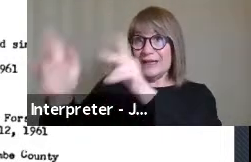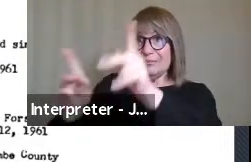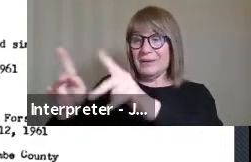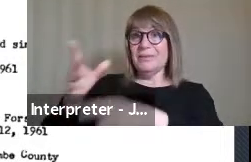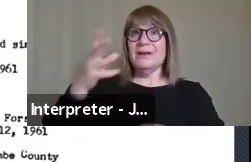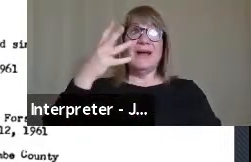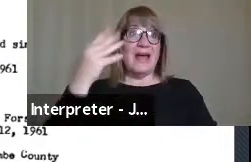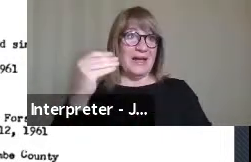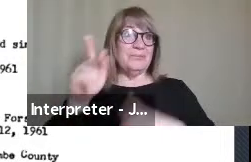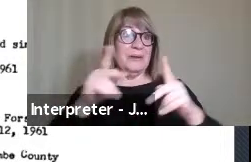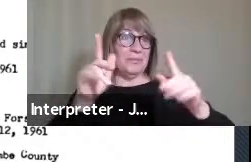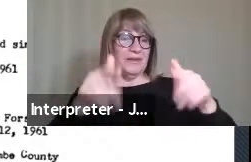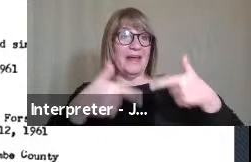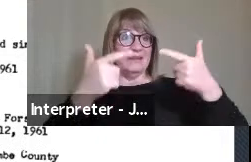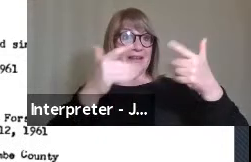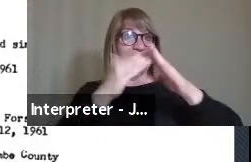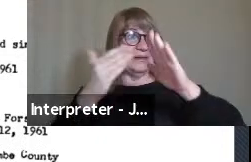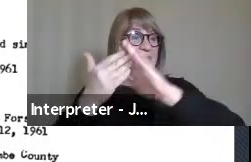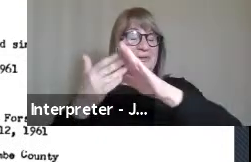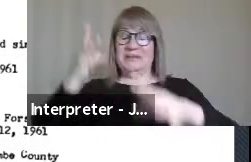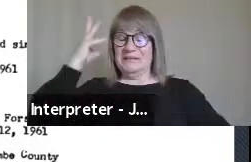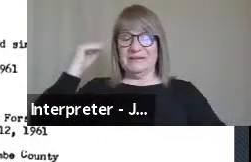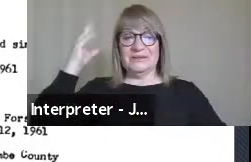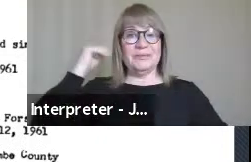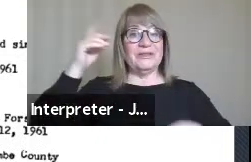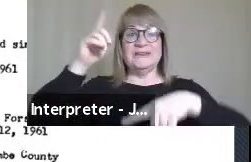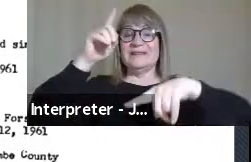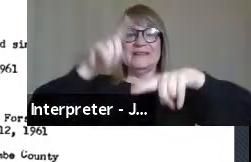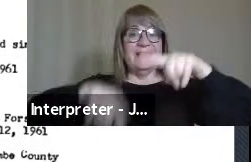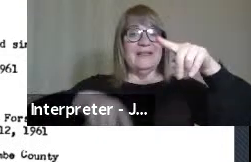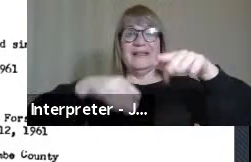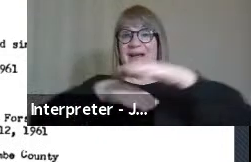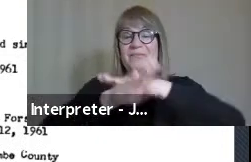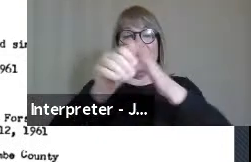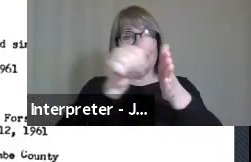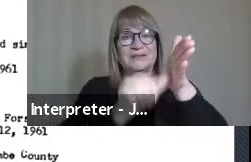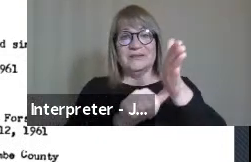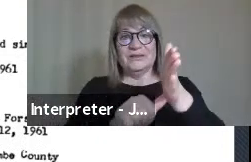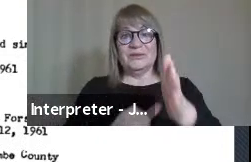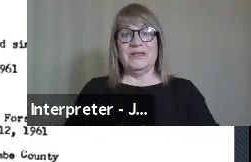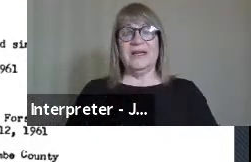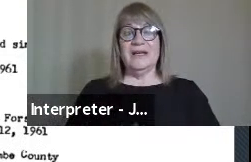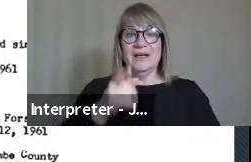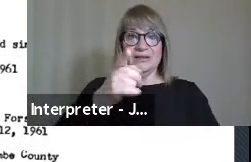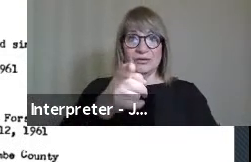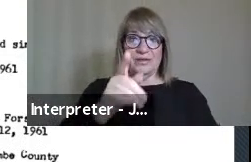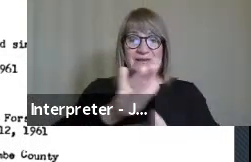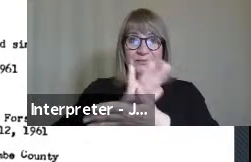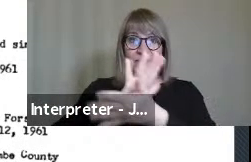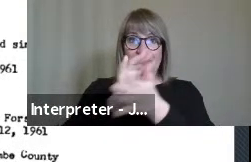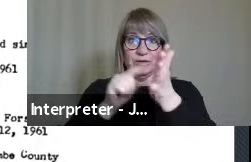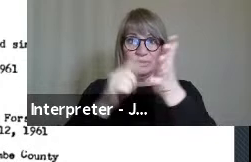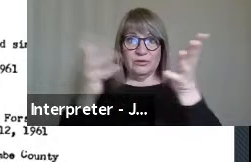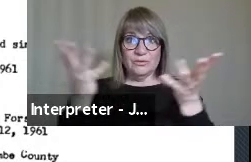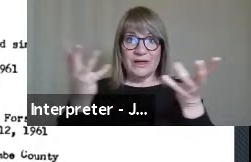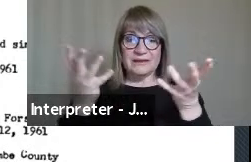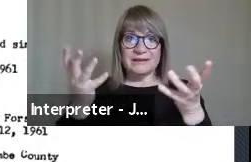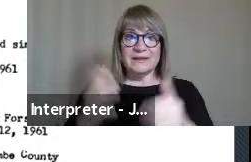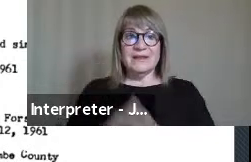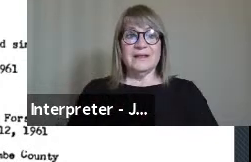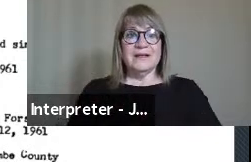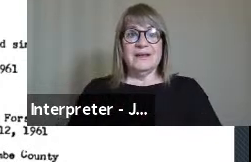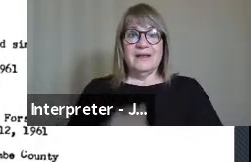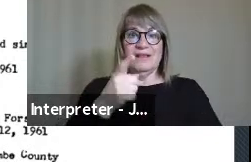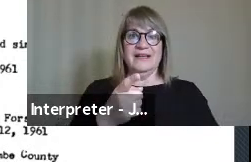subjected to sterilization and so what the image here depicts is the meeting